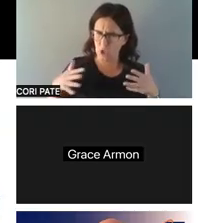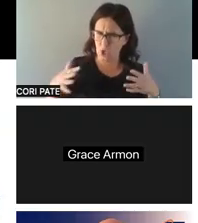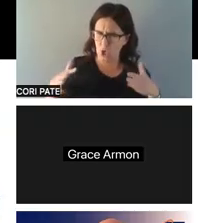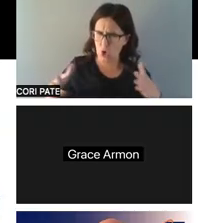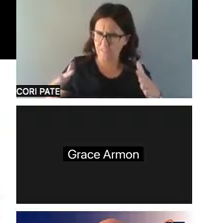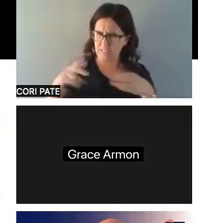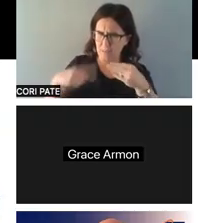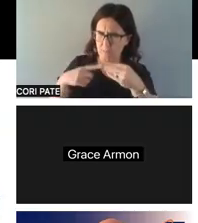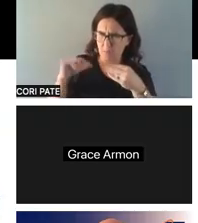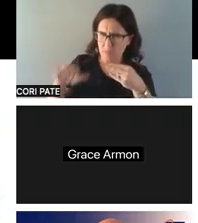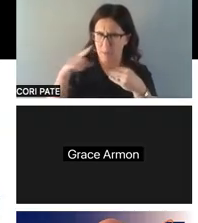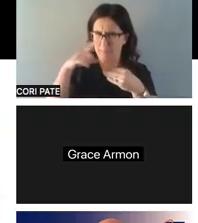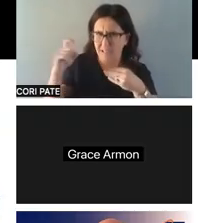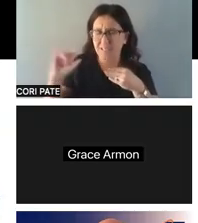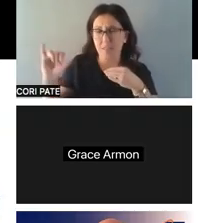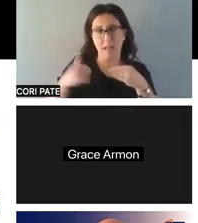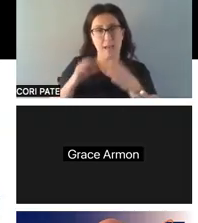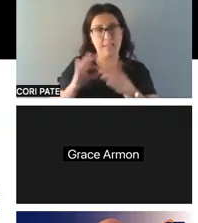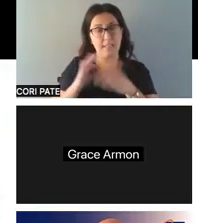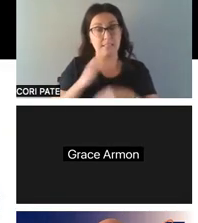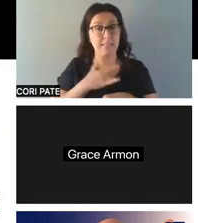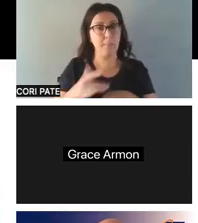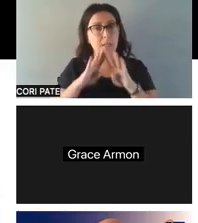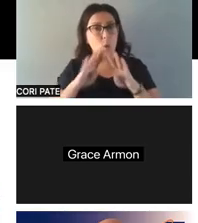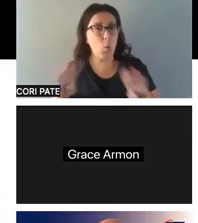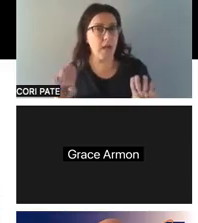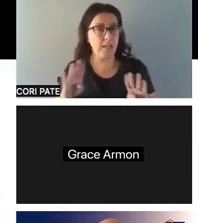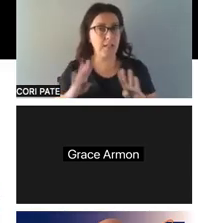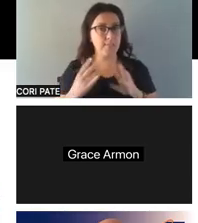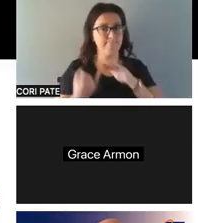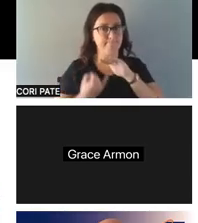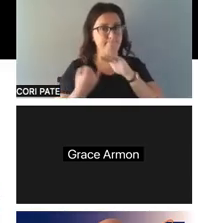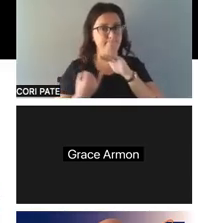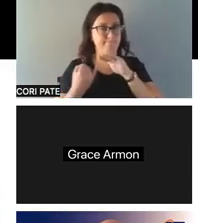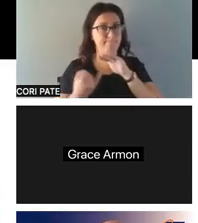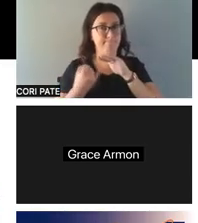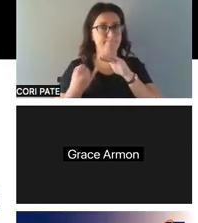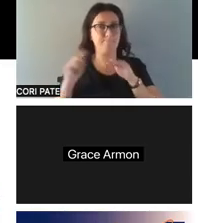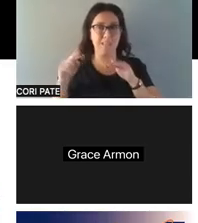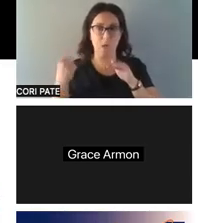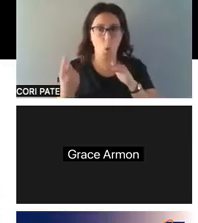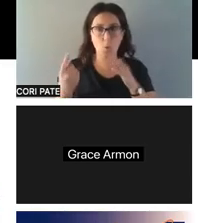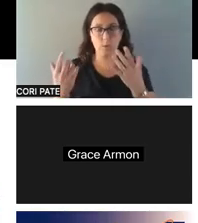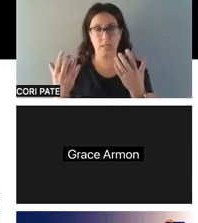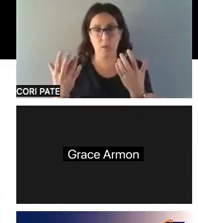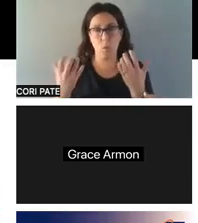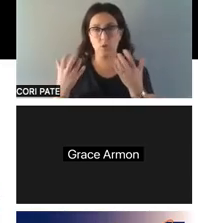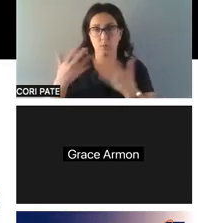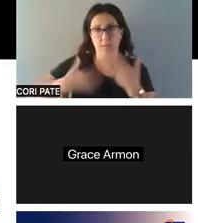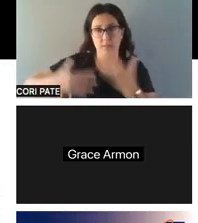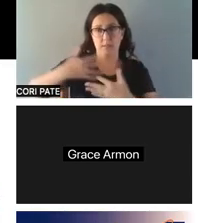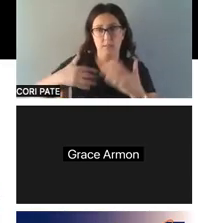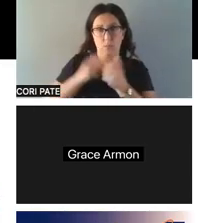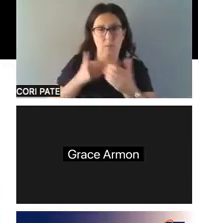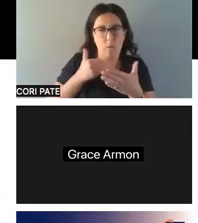said, he's very quiet and reserved, and he only surrounds himself around people in his circle that